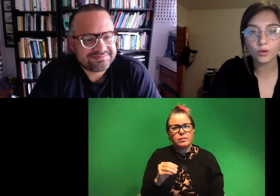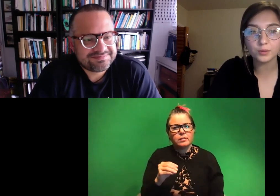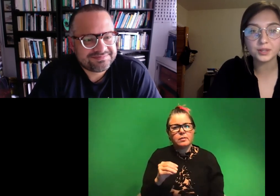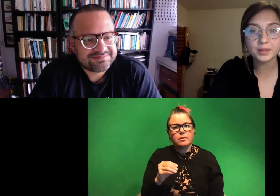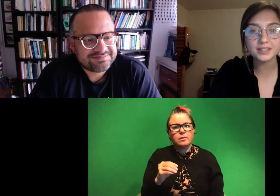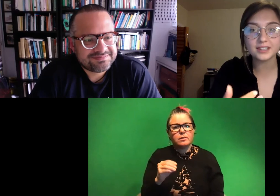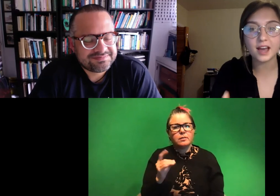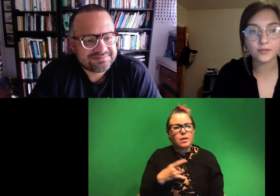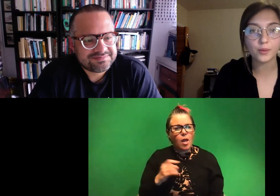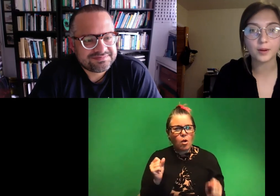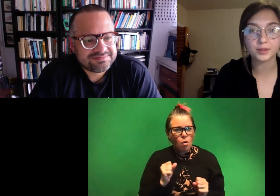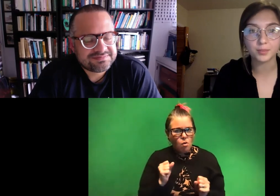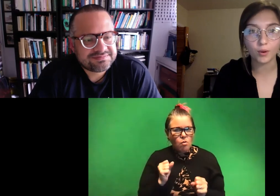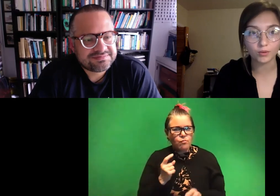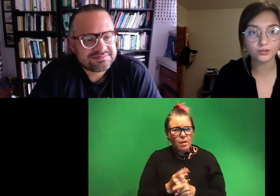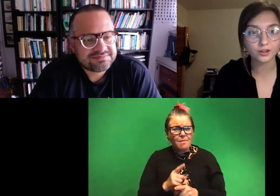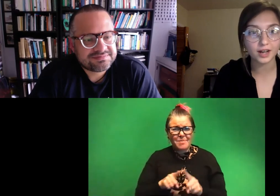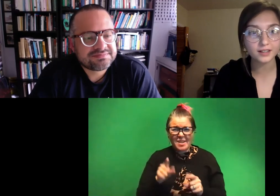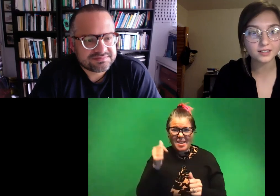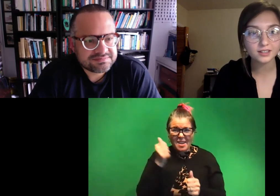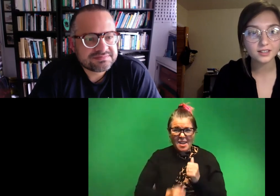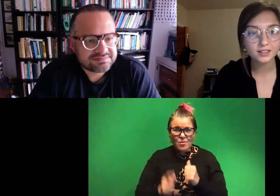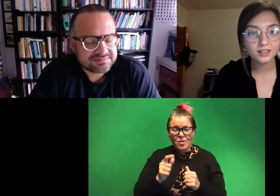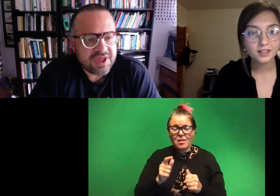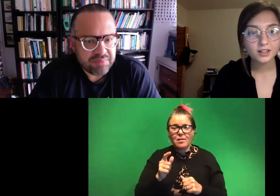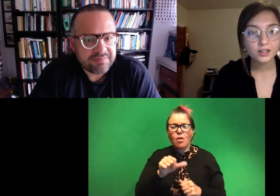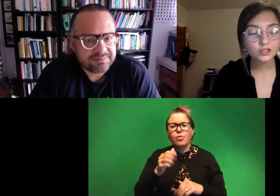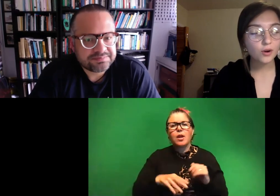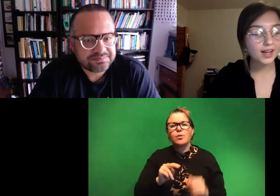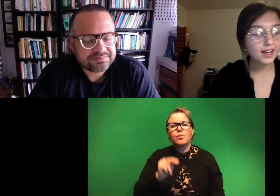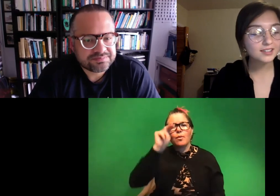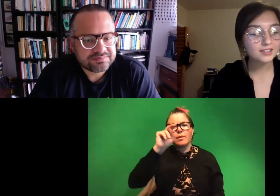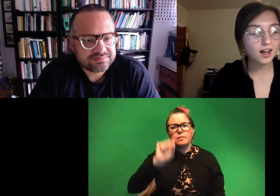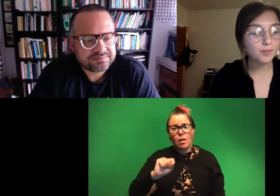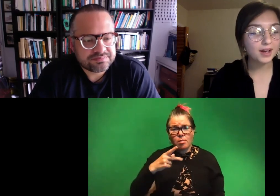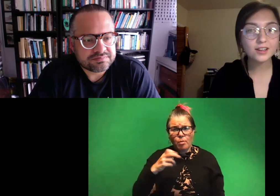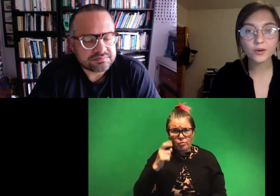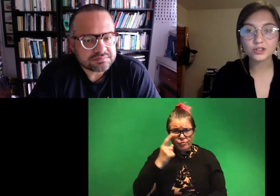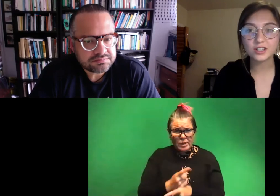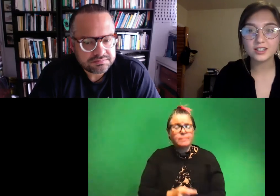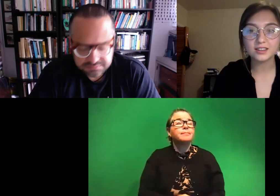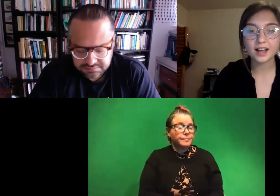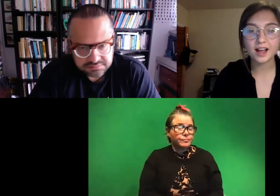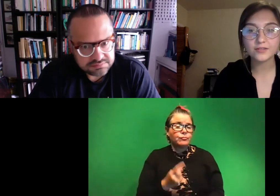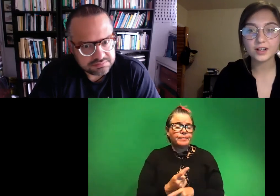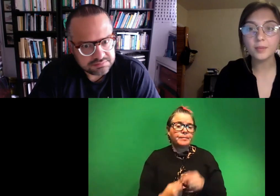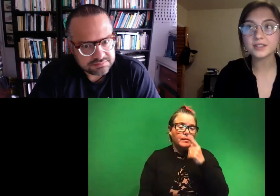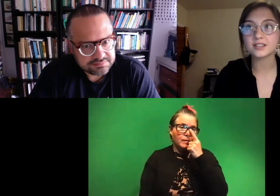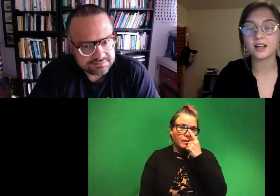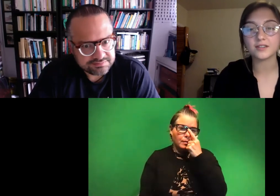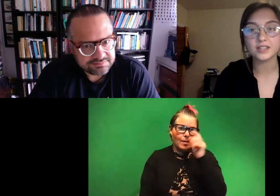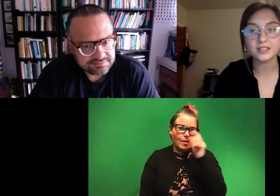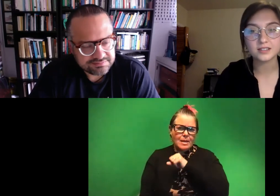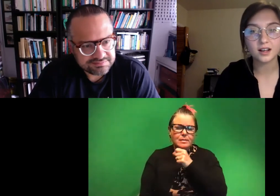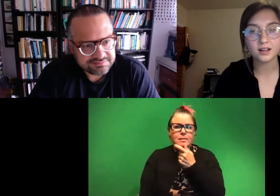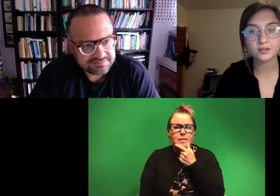it cold, but they're basically everywhere but the poles, correct? Yep. So I guess, I think a question that kind of encompasses